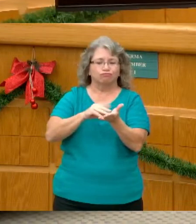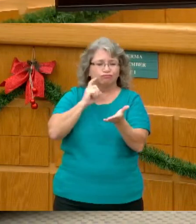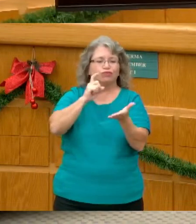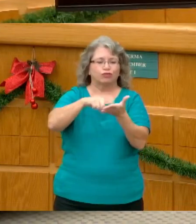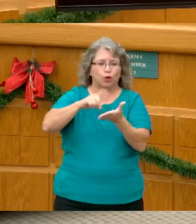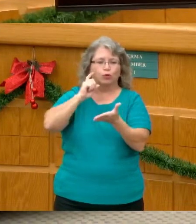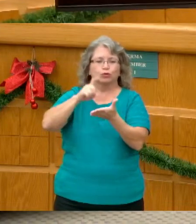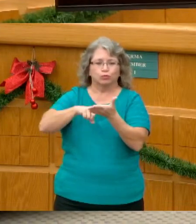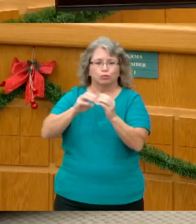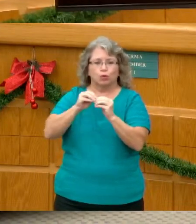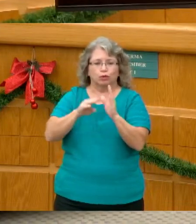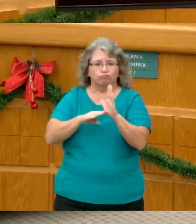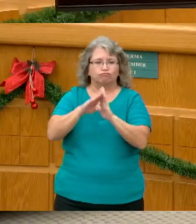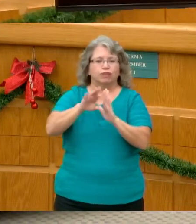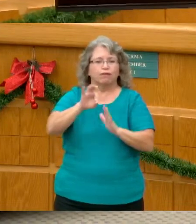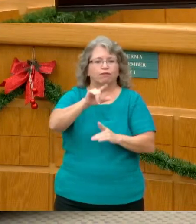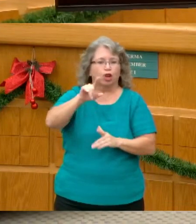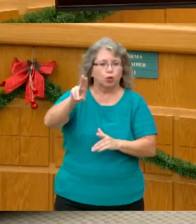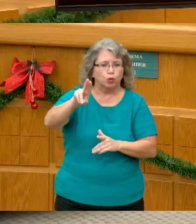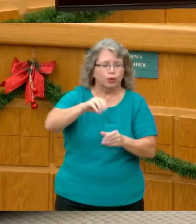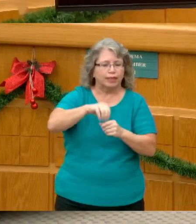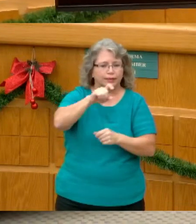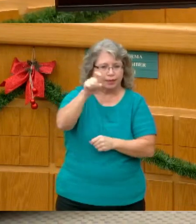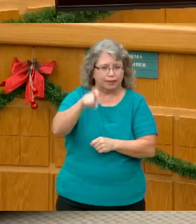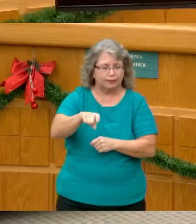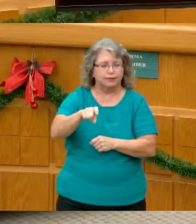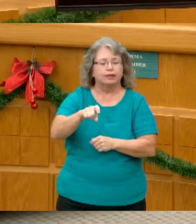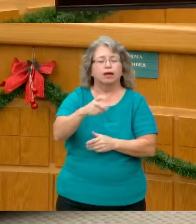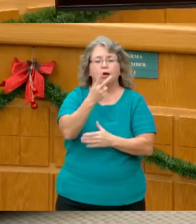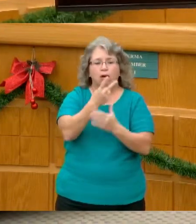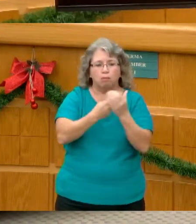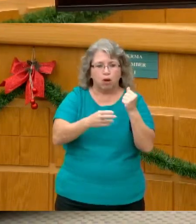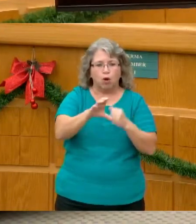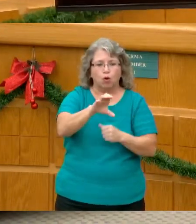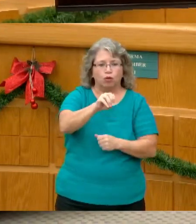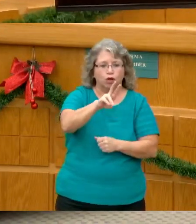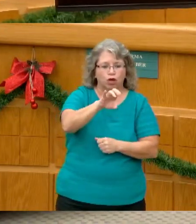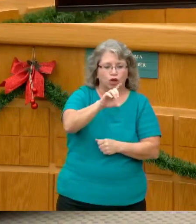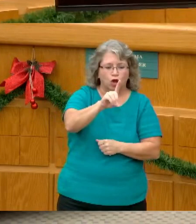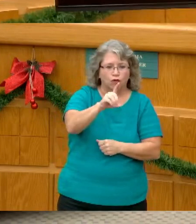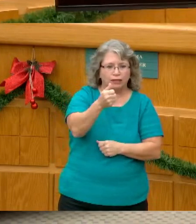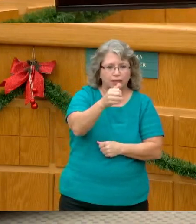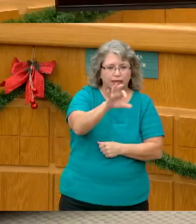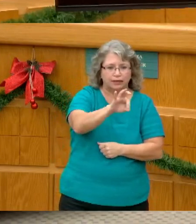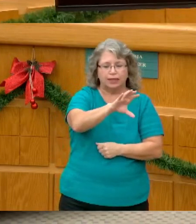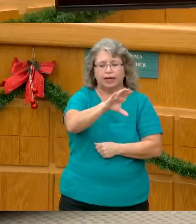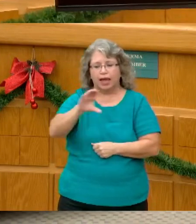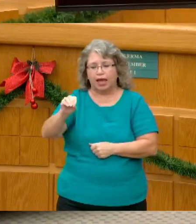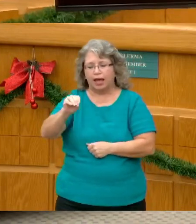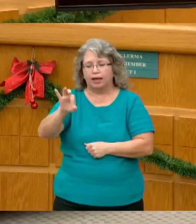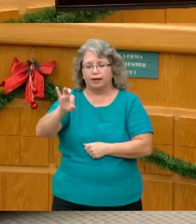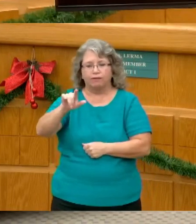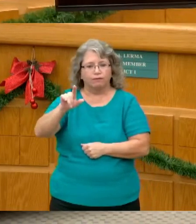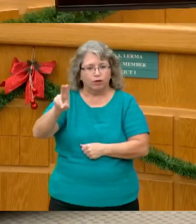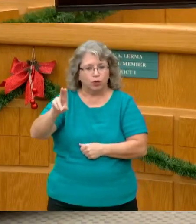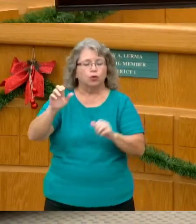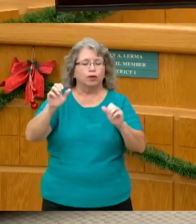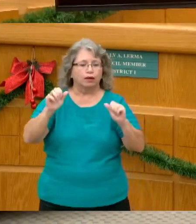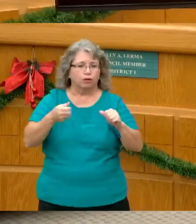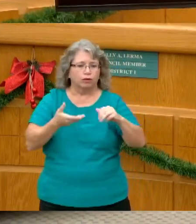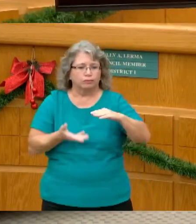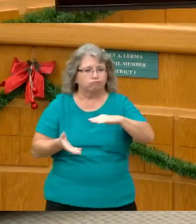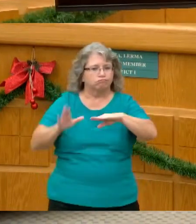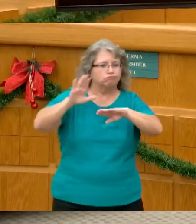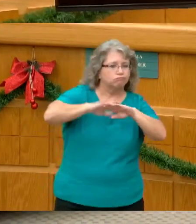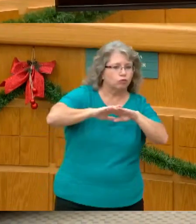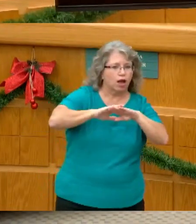in Texas, and we know that. Both COVID-19 and flu cases could rise as more people are traveling and